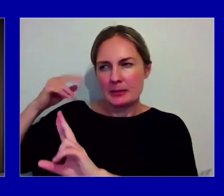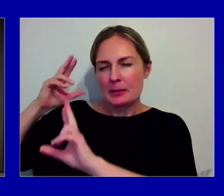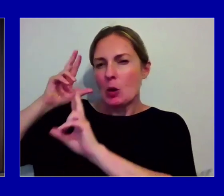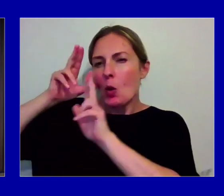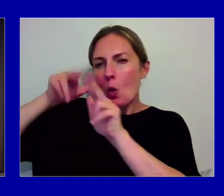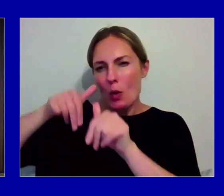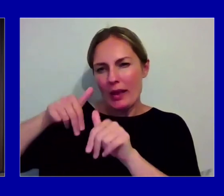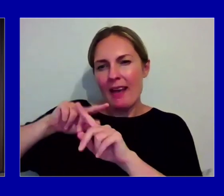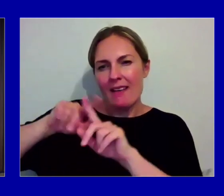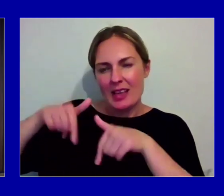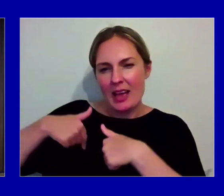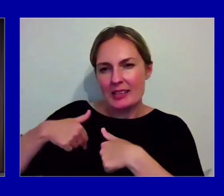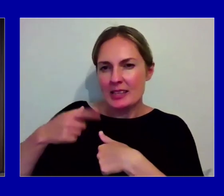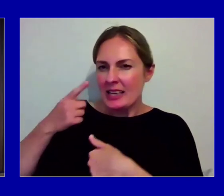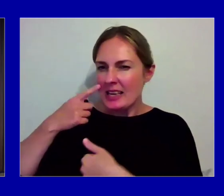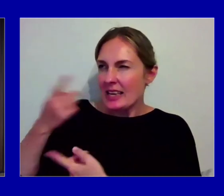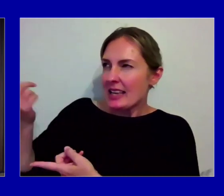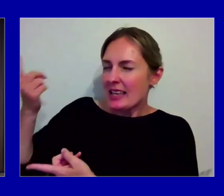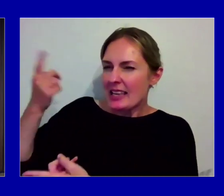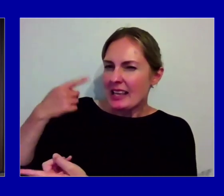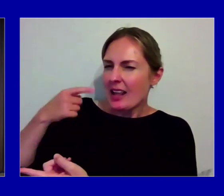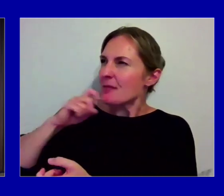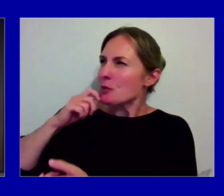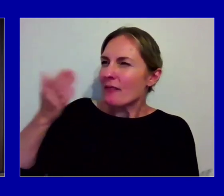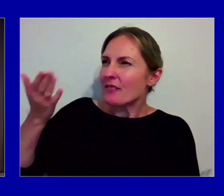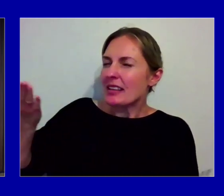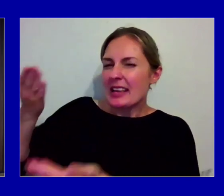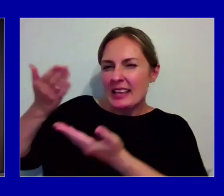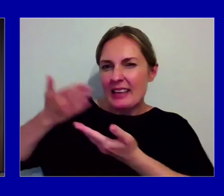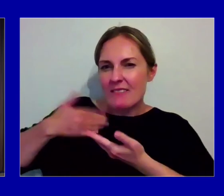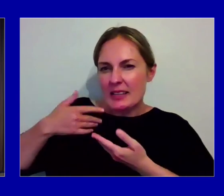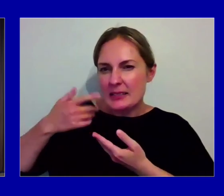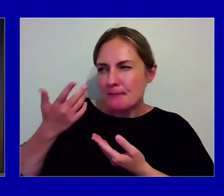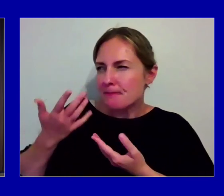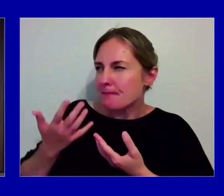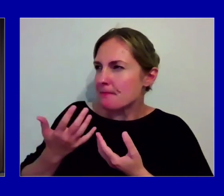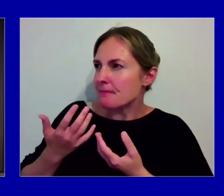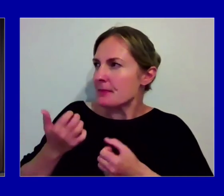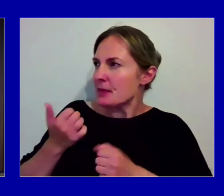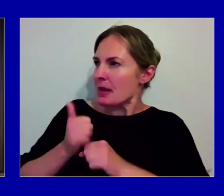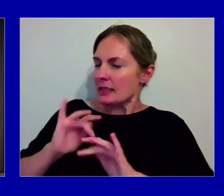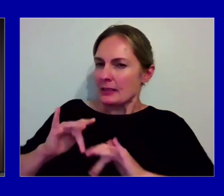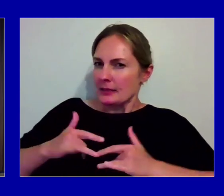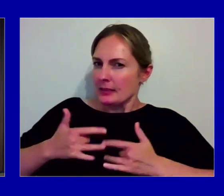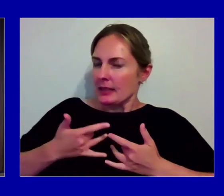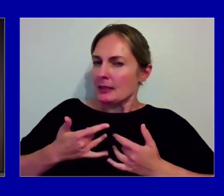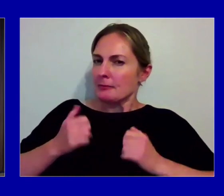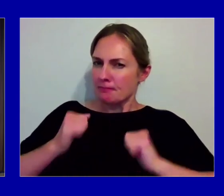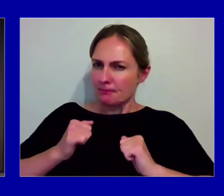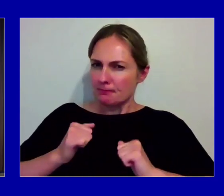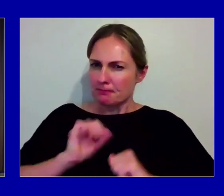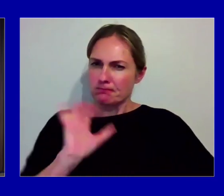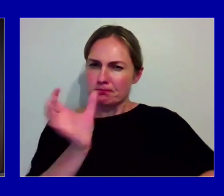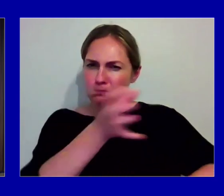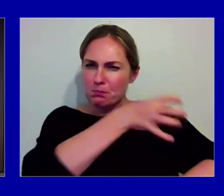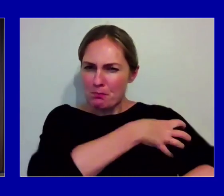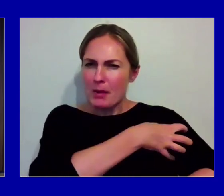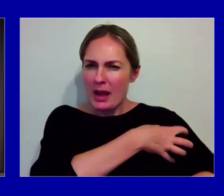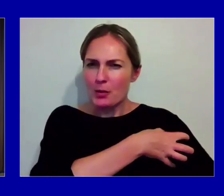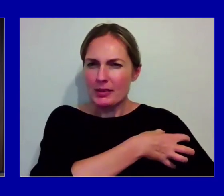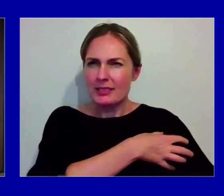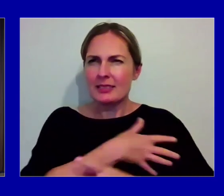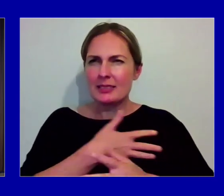path. And I think that's so important to, um, you know, ground us and, and keep moving. And even if it